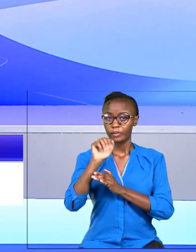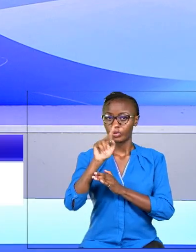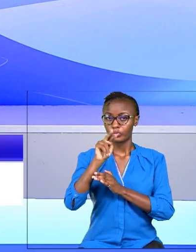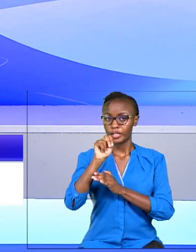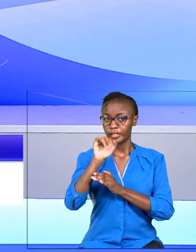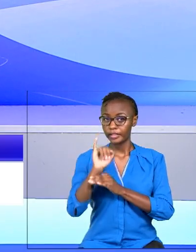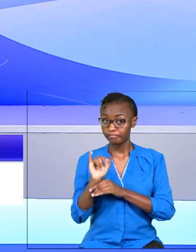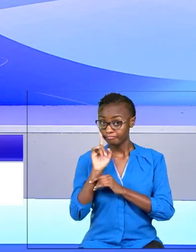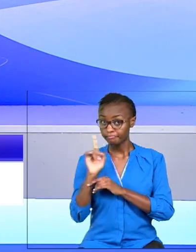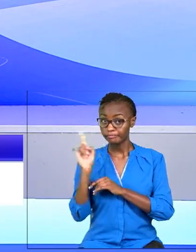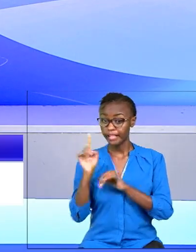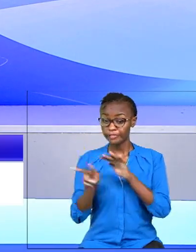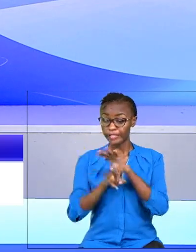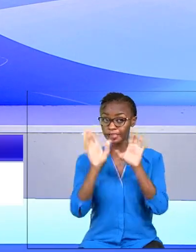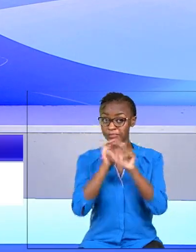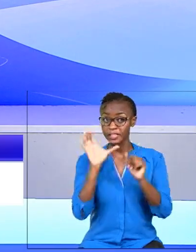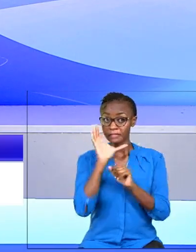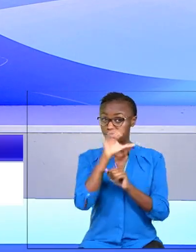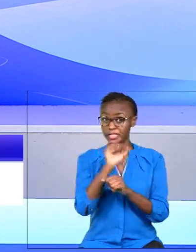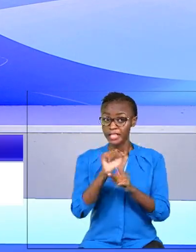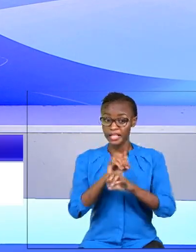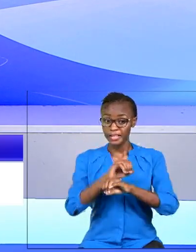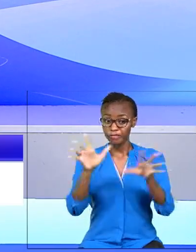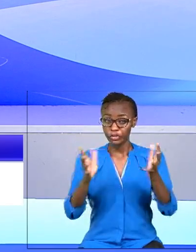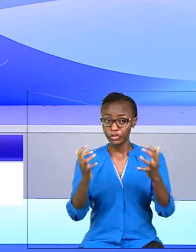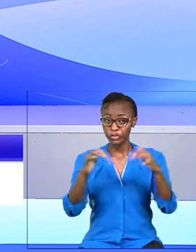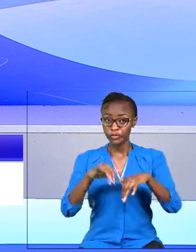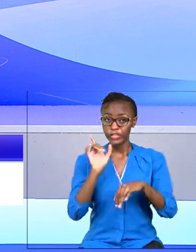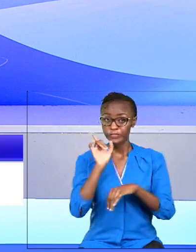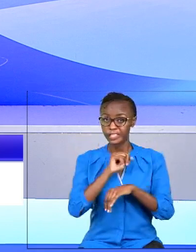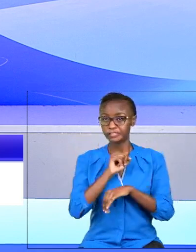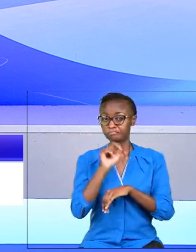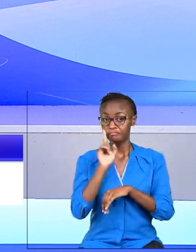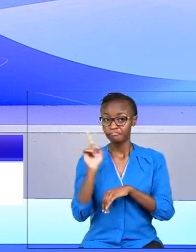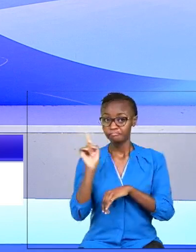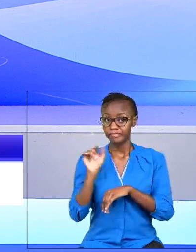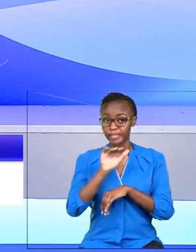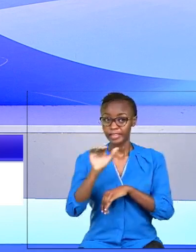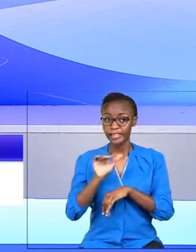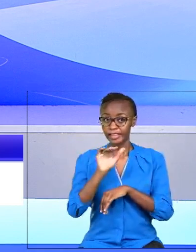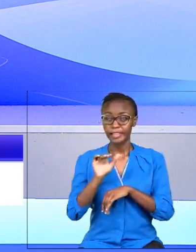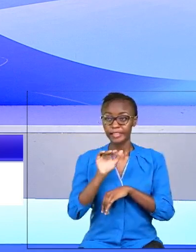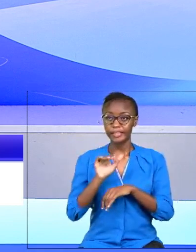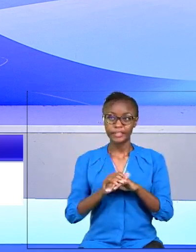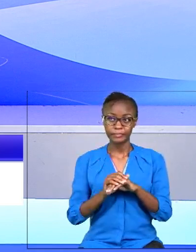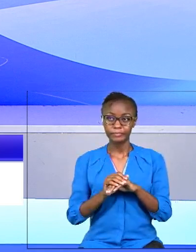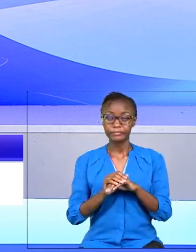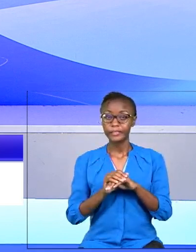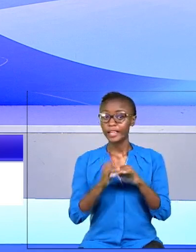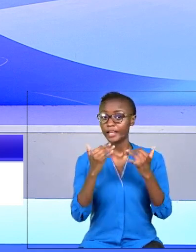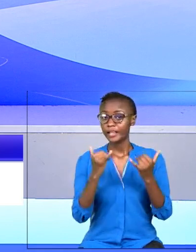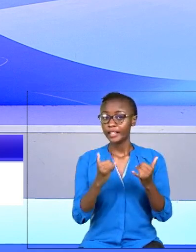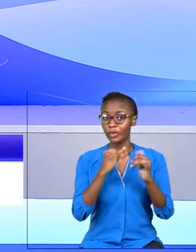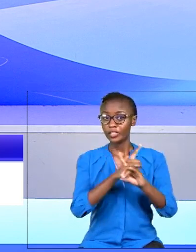Deputy President William Ruto today failed to attend the 7th Devolution Conference in Wate, Makueni County that forced Defense Cabinet Secretary